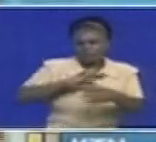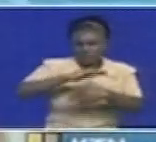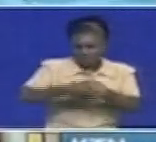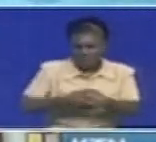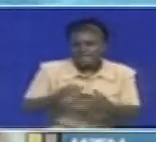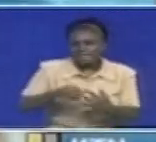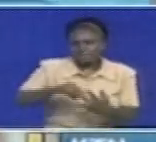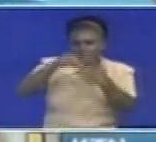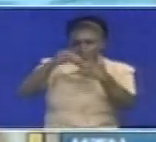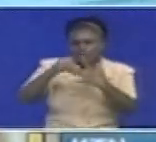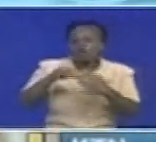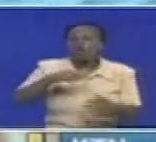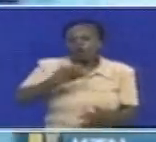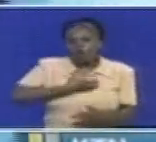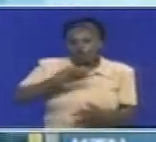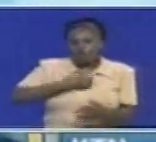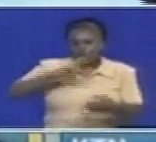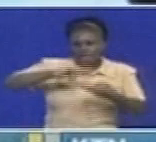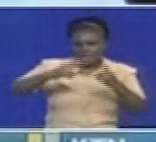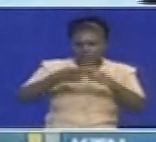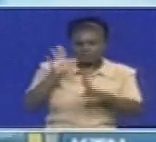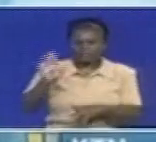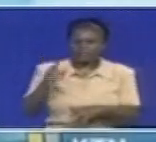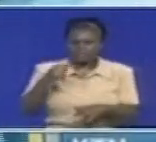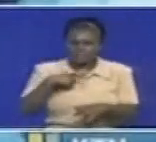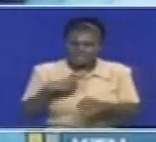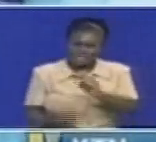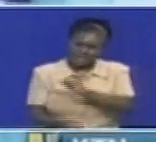especially by his own relatives.